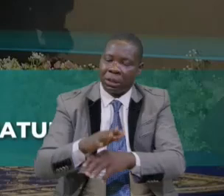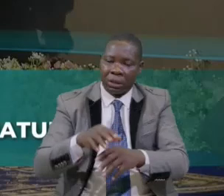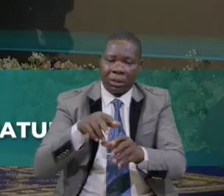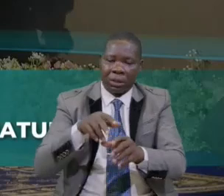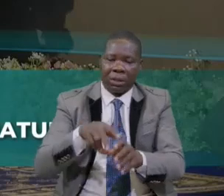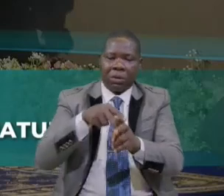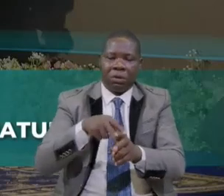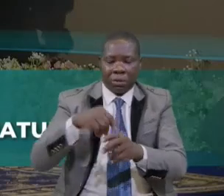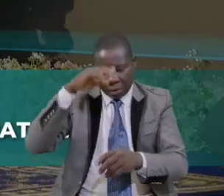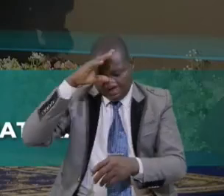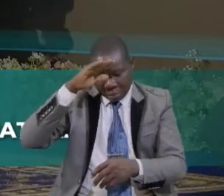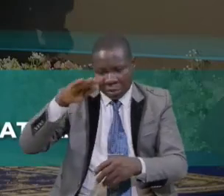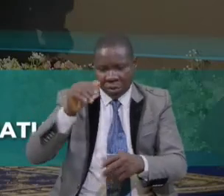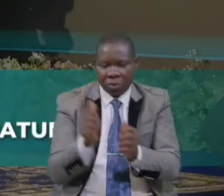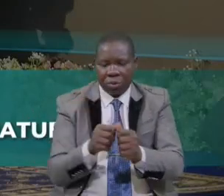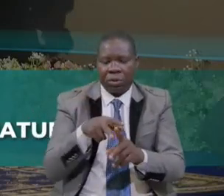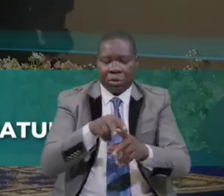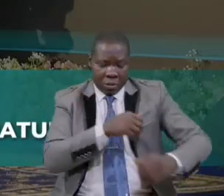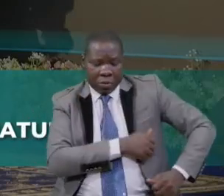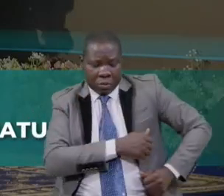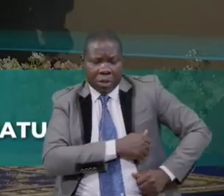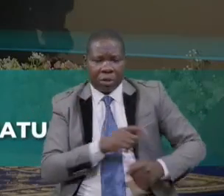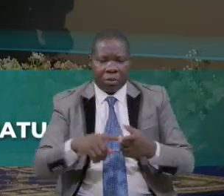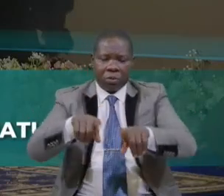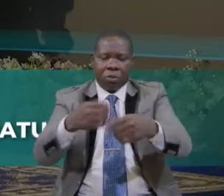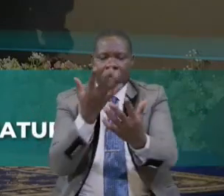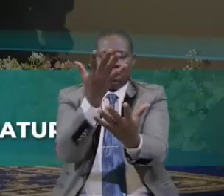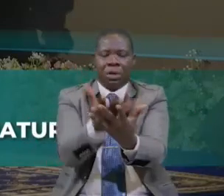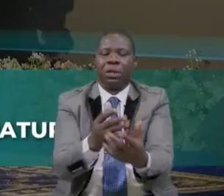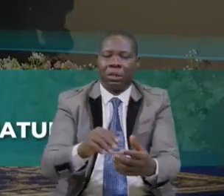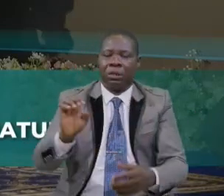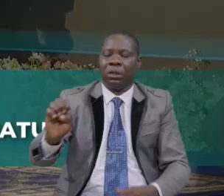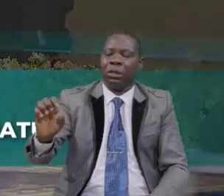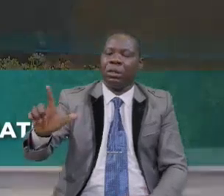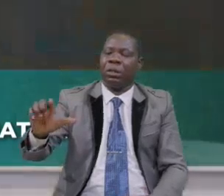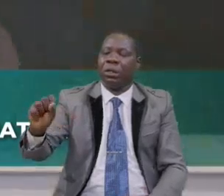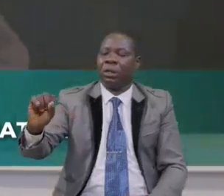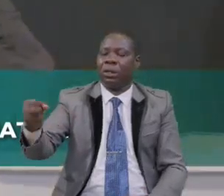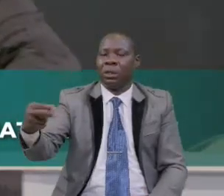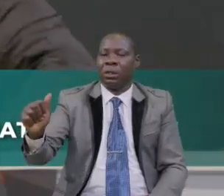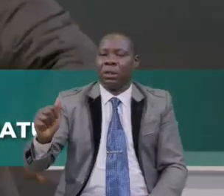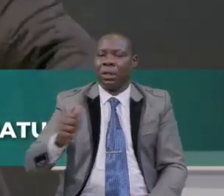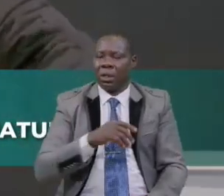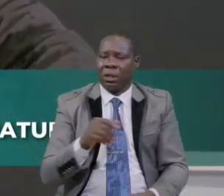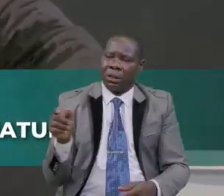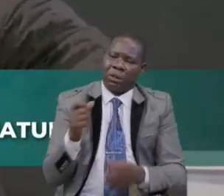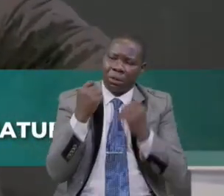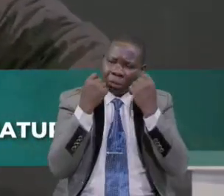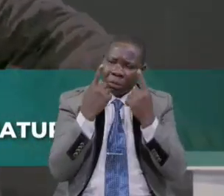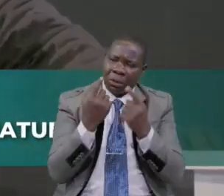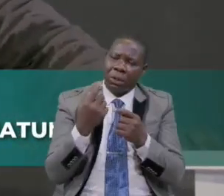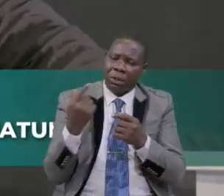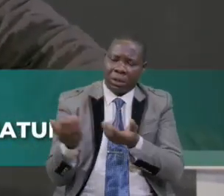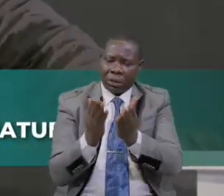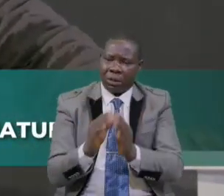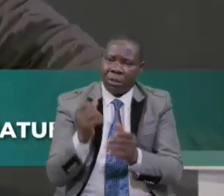get him. Only one man. And so they woke up in the morning, and the servant first